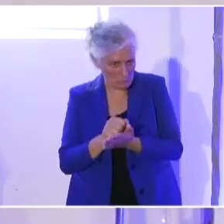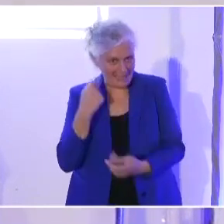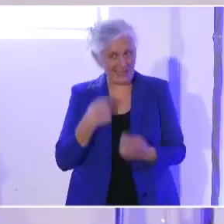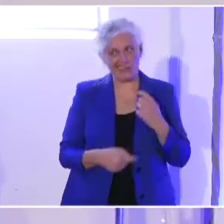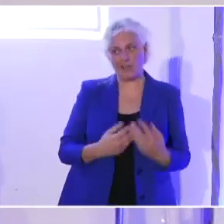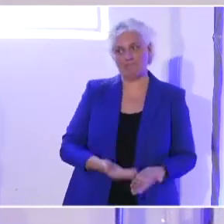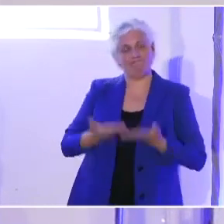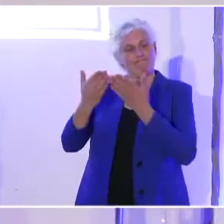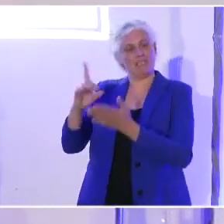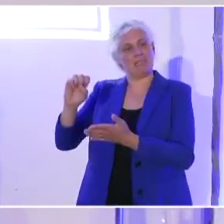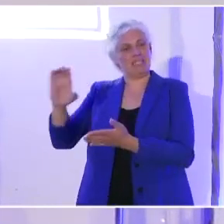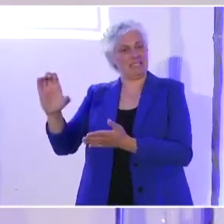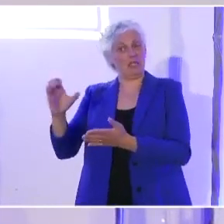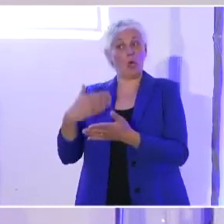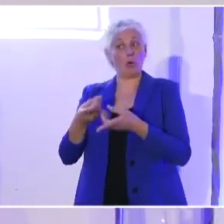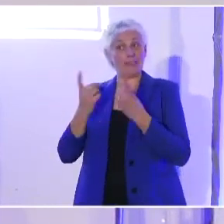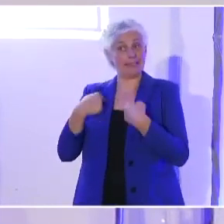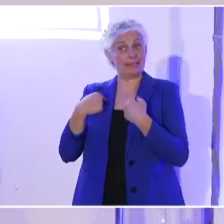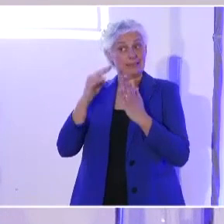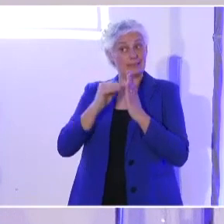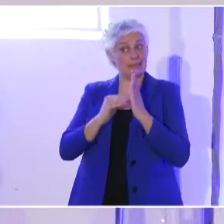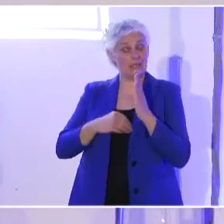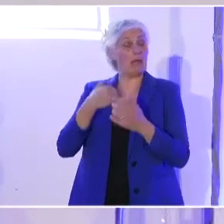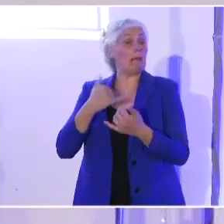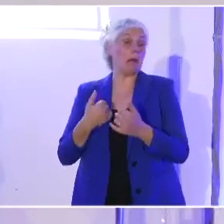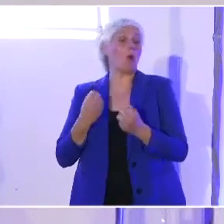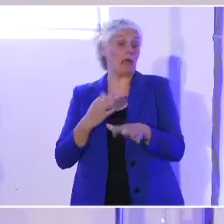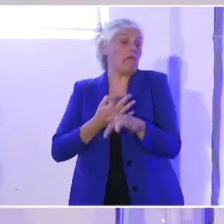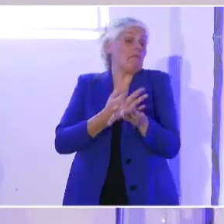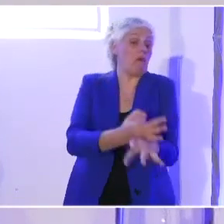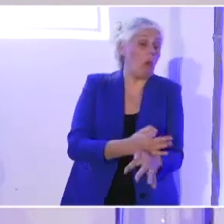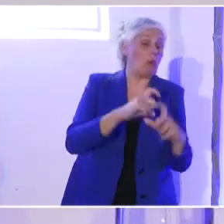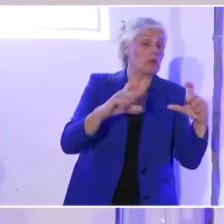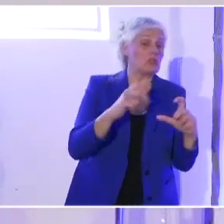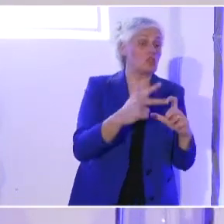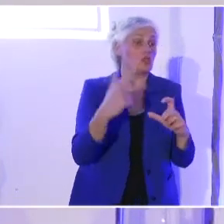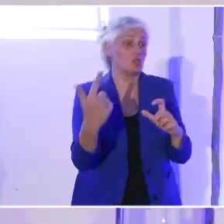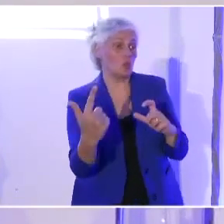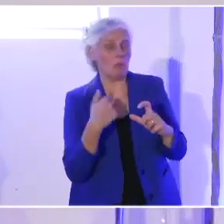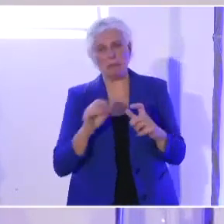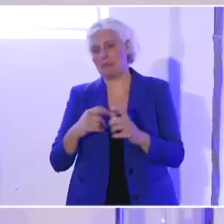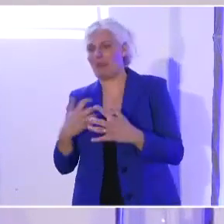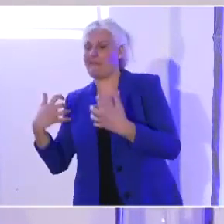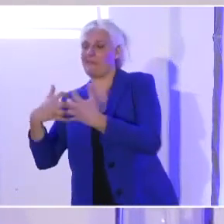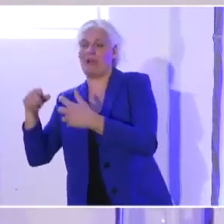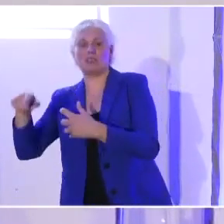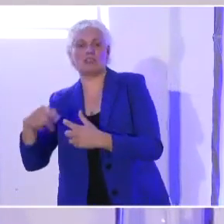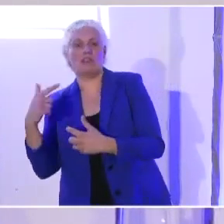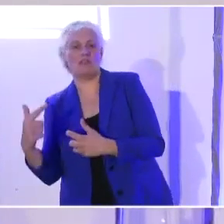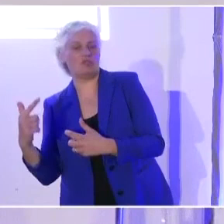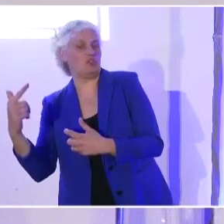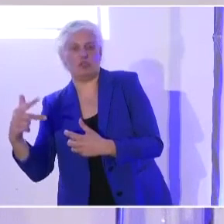to look into what you've done and find, okay, maybe you complied with Article 32, but actually you didn't comply with Article 33 or Article